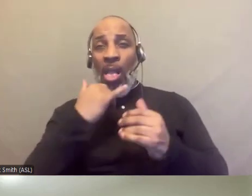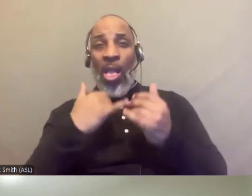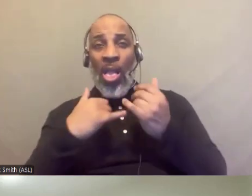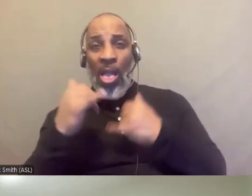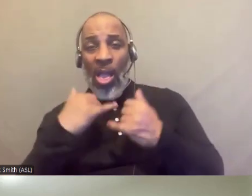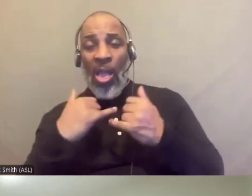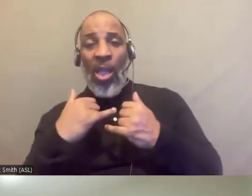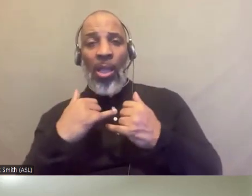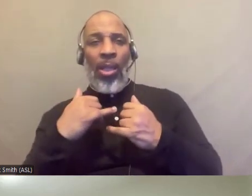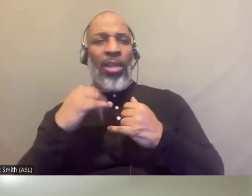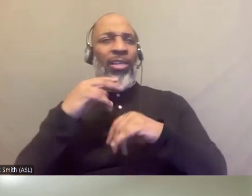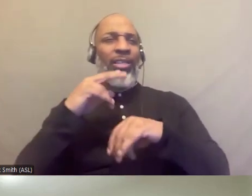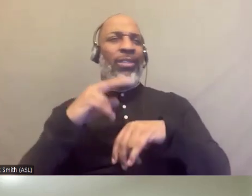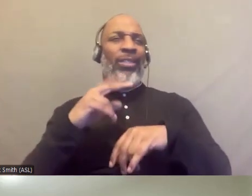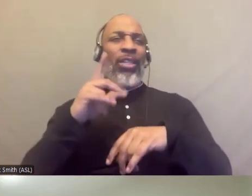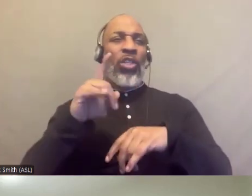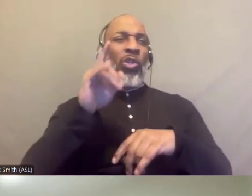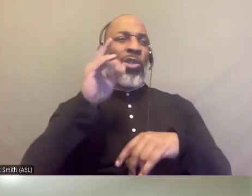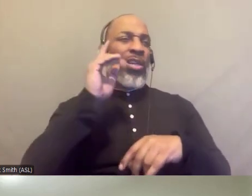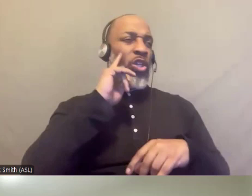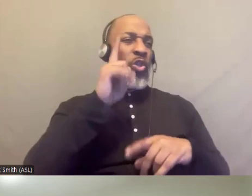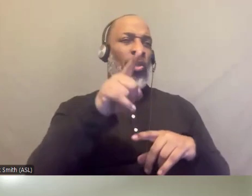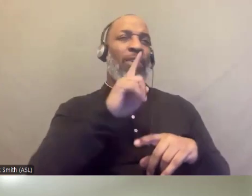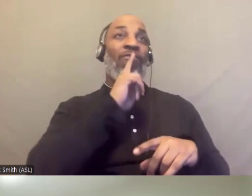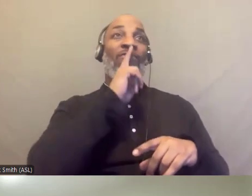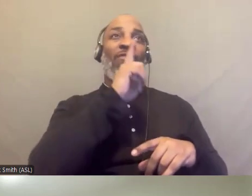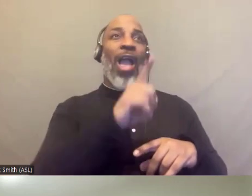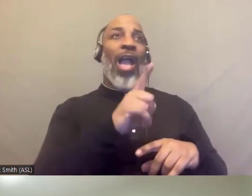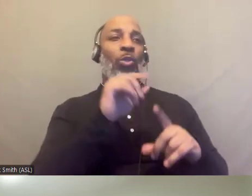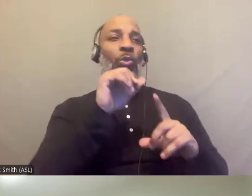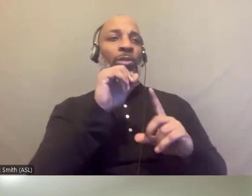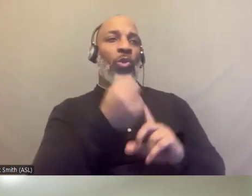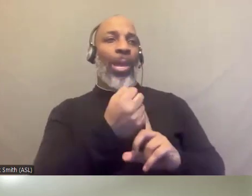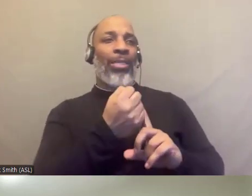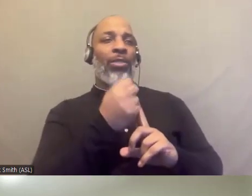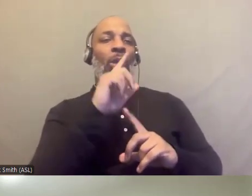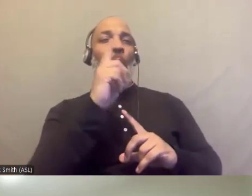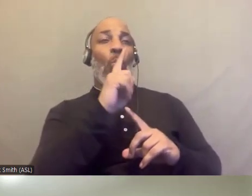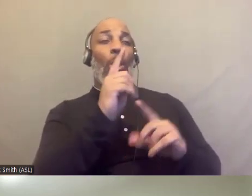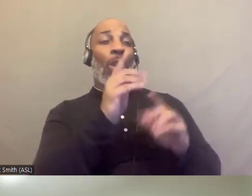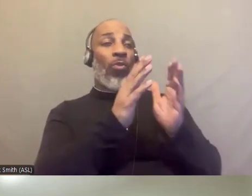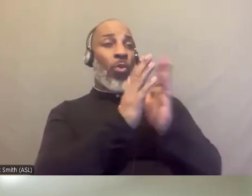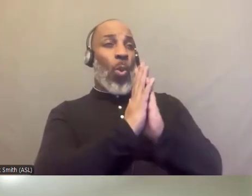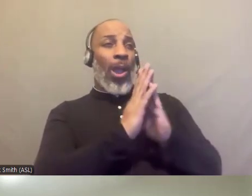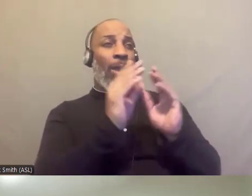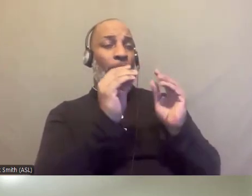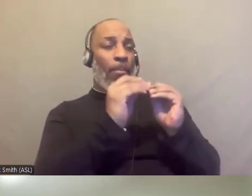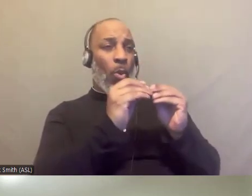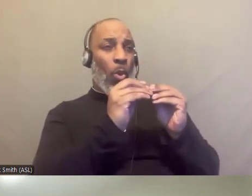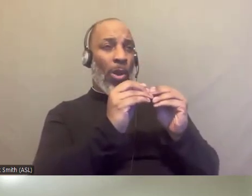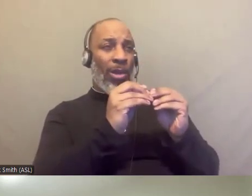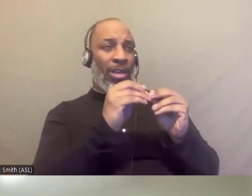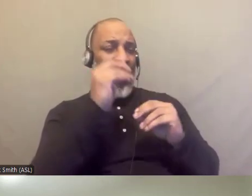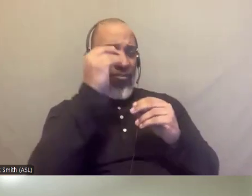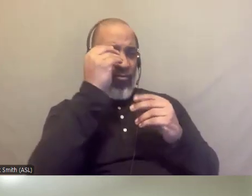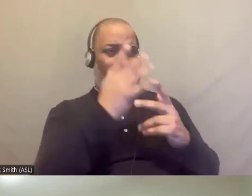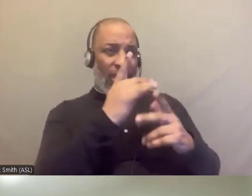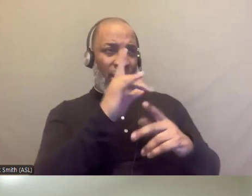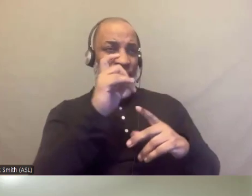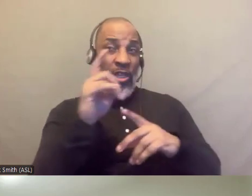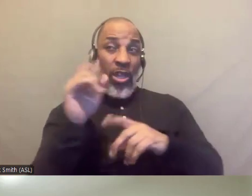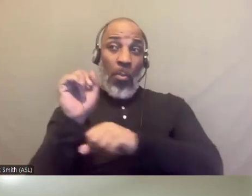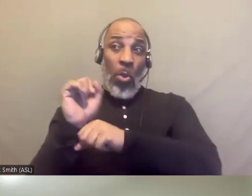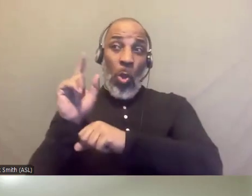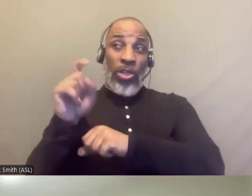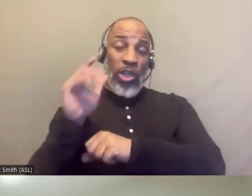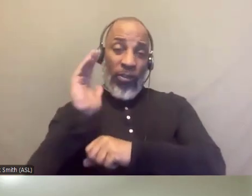normally wouldn't, you can imagine some factual scenario that would require additional information to really figure out if the employer should have